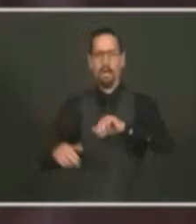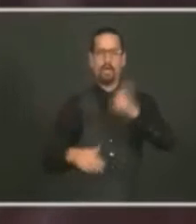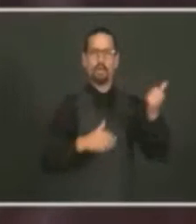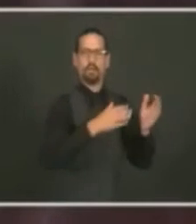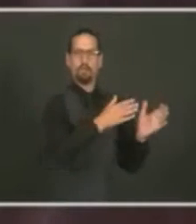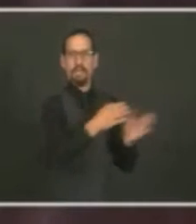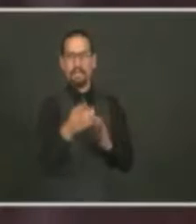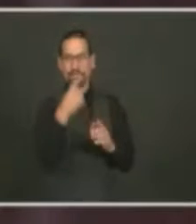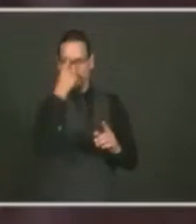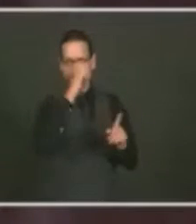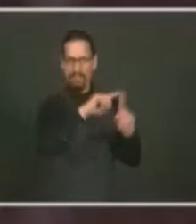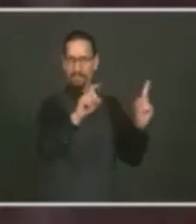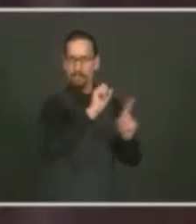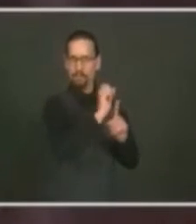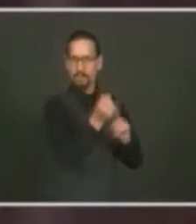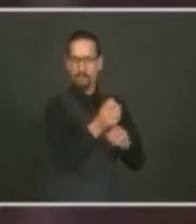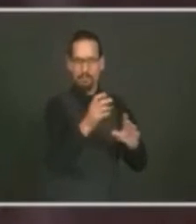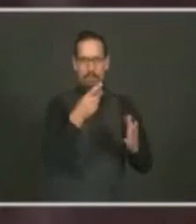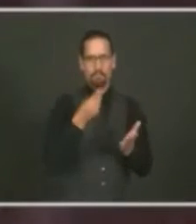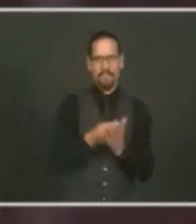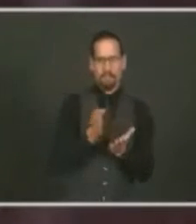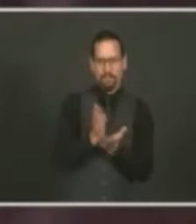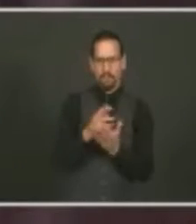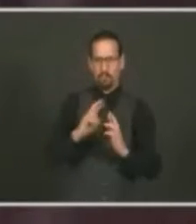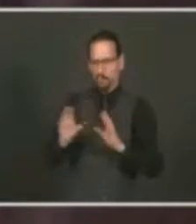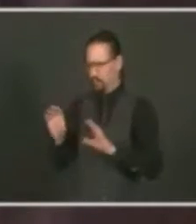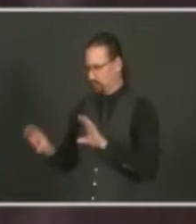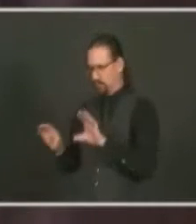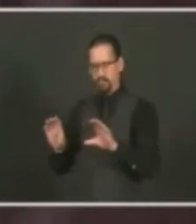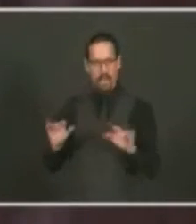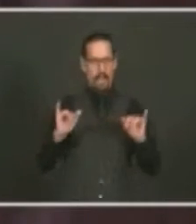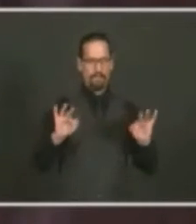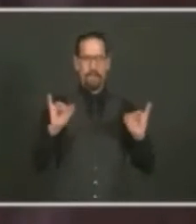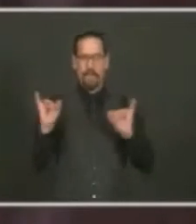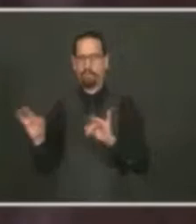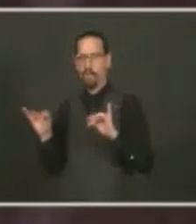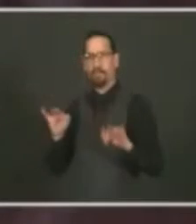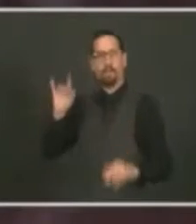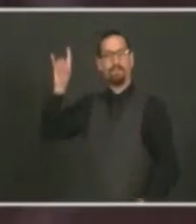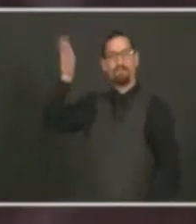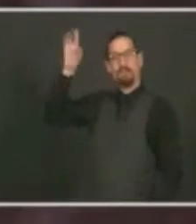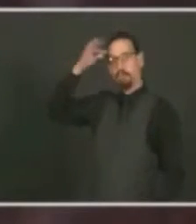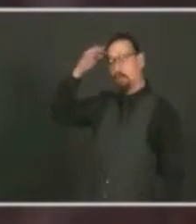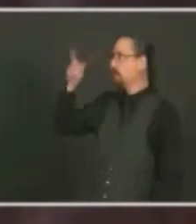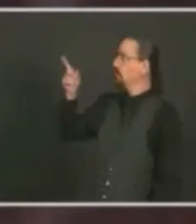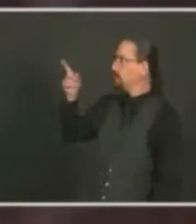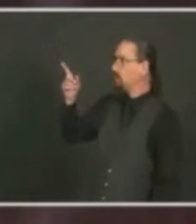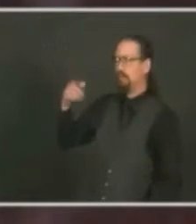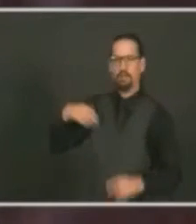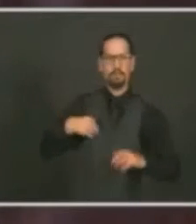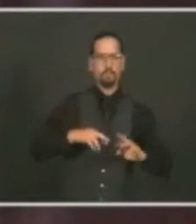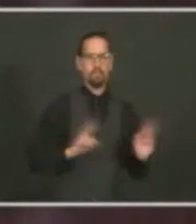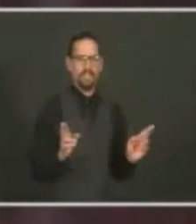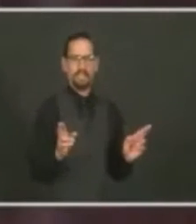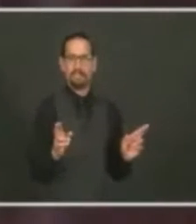flexibility with the existing money that we have. Honestly, we're in a bit of a holding pattern until we have some more clarity from the federal